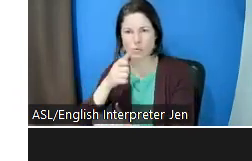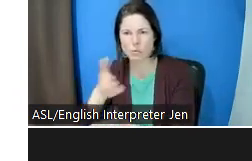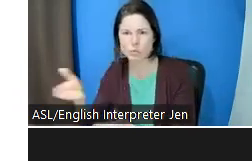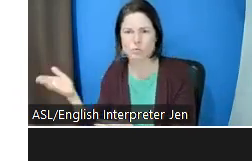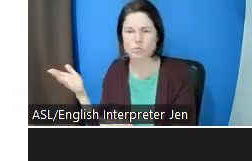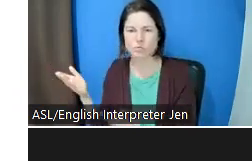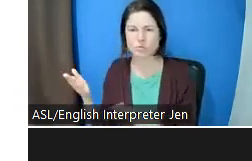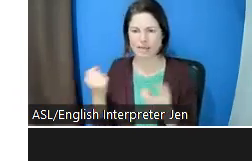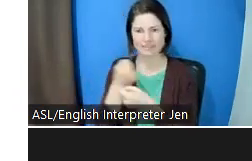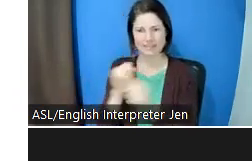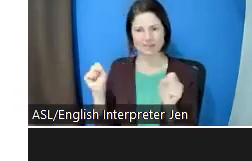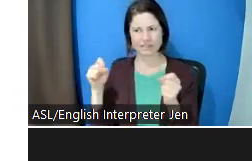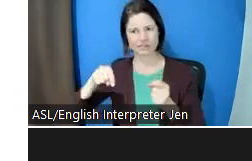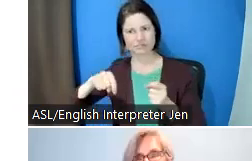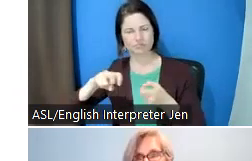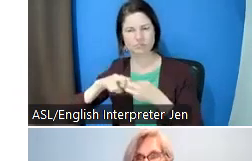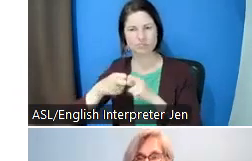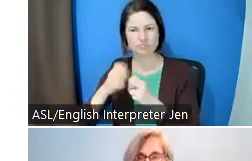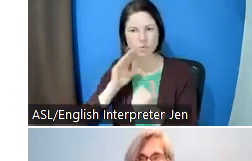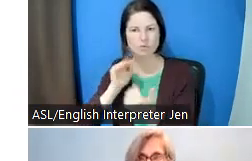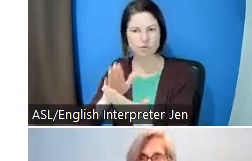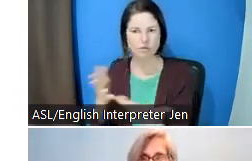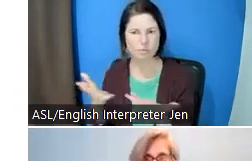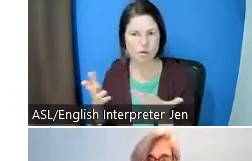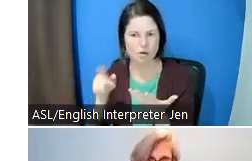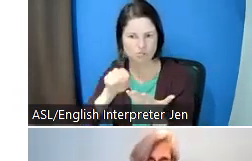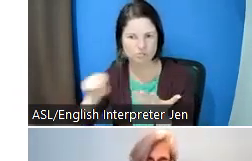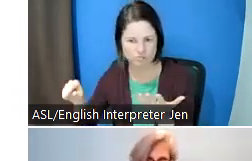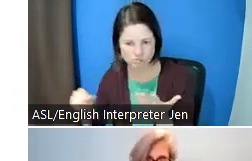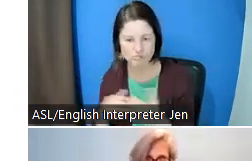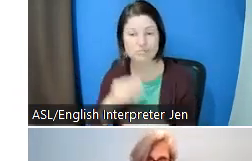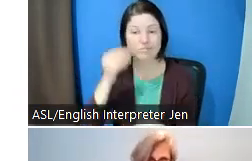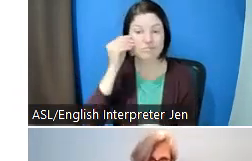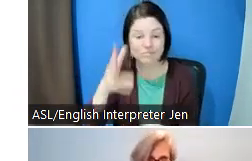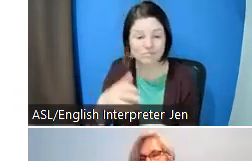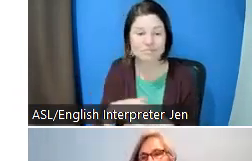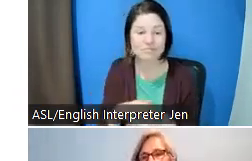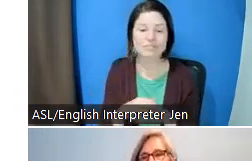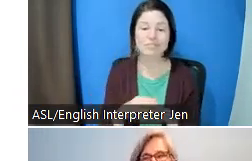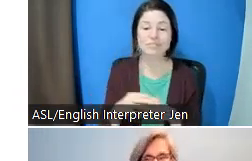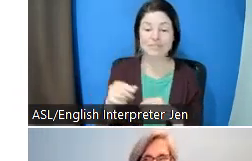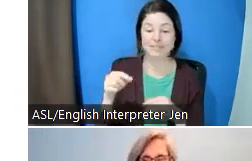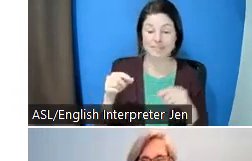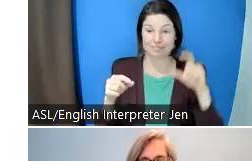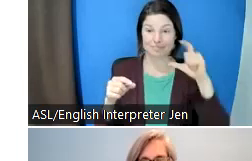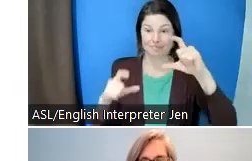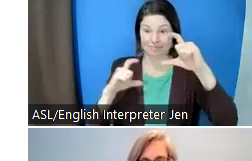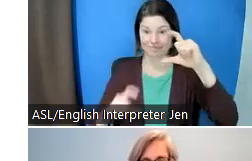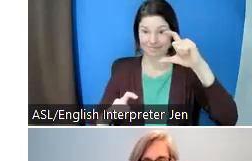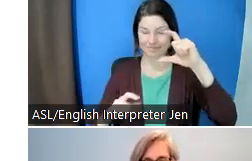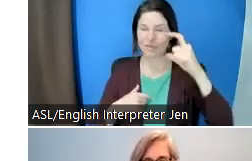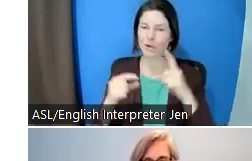going to be addressed. Also want to note there are word limits for these that you will